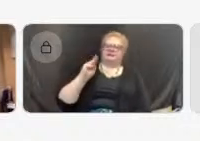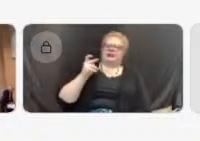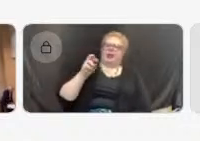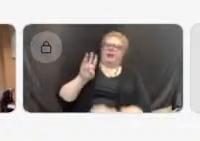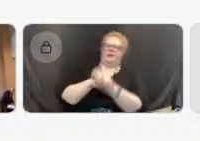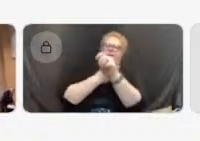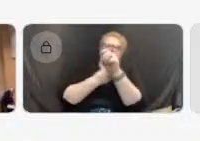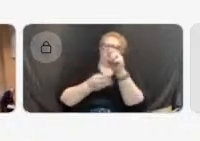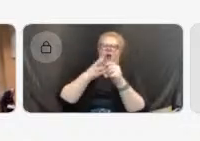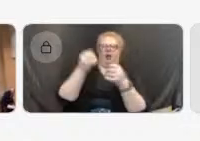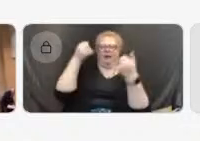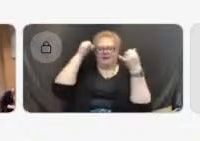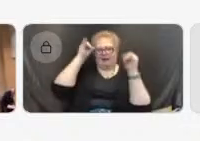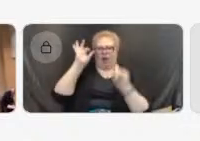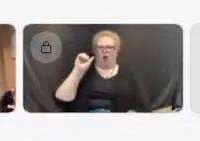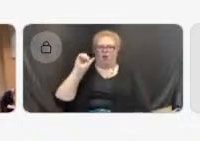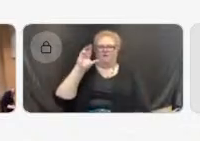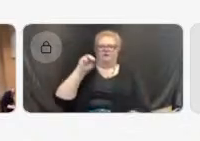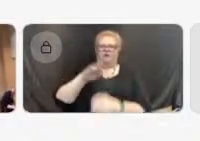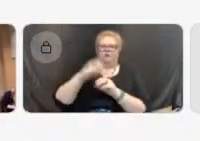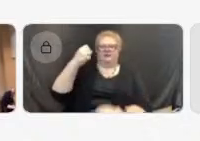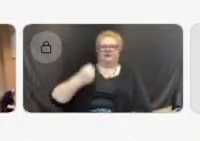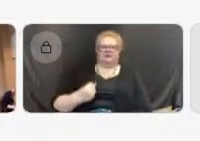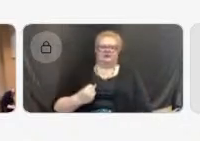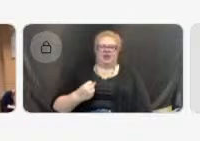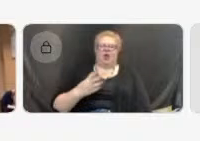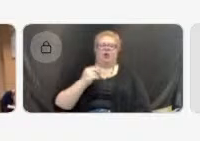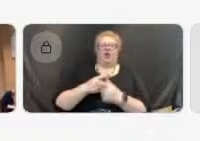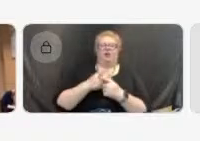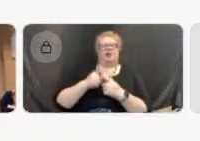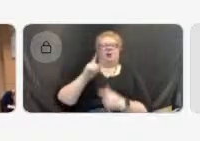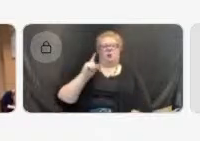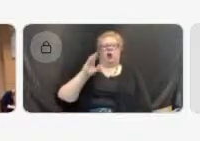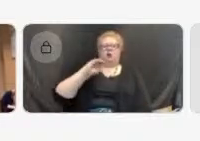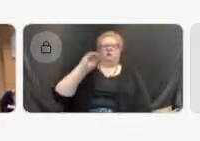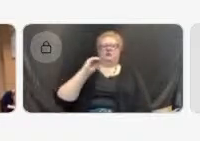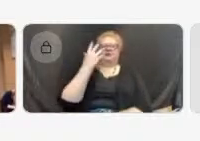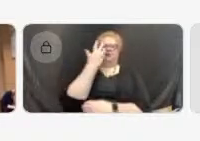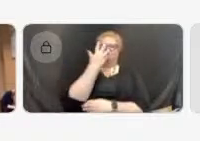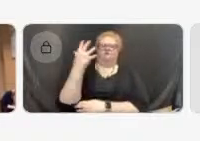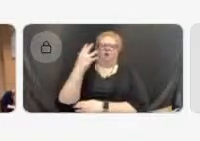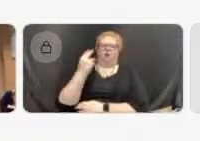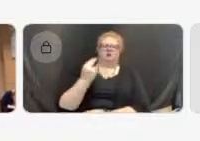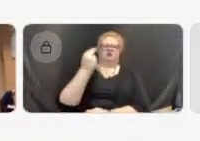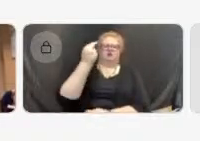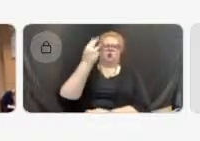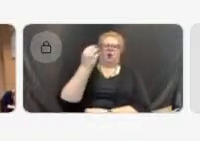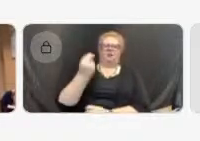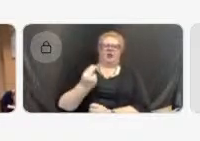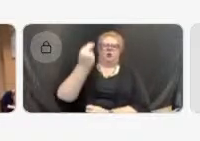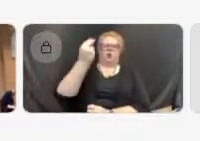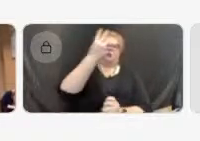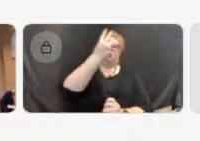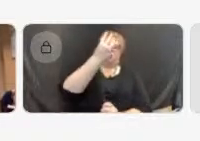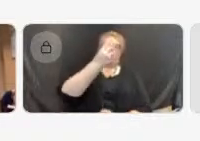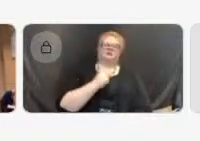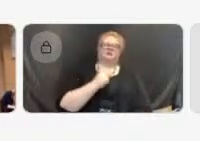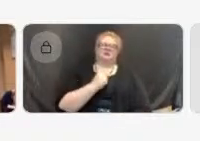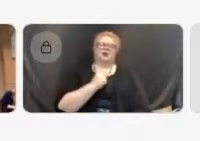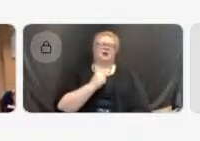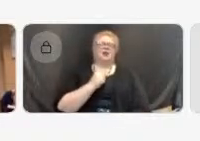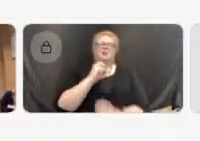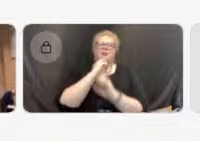south, and 100% forest to the north and the northwest. Absolutely